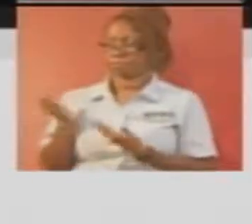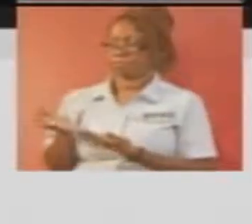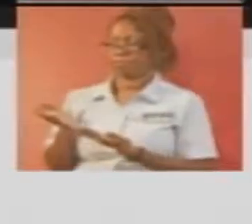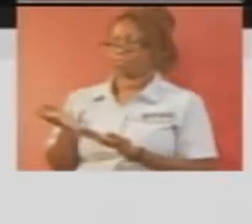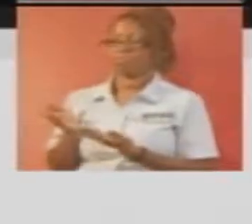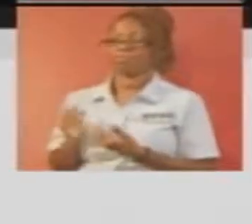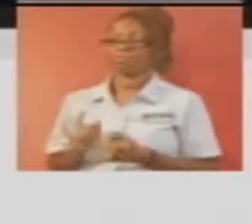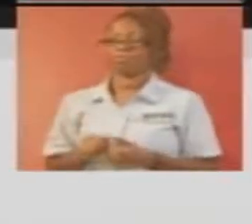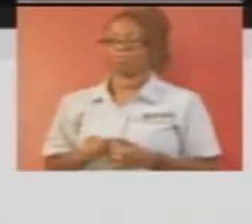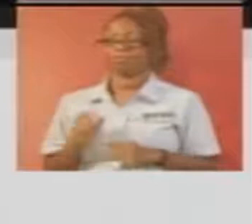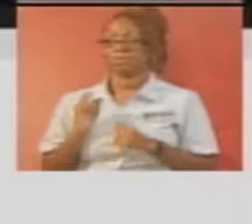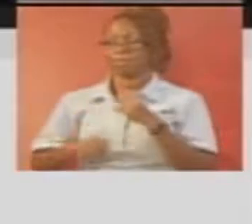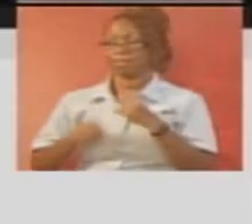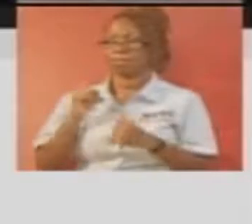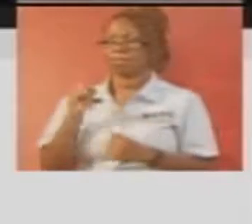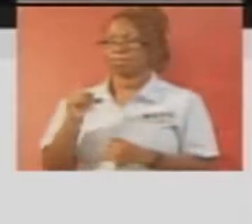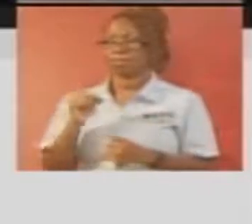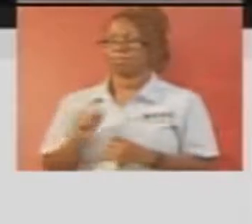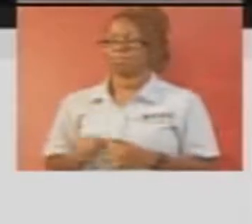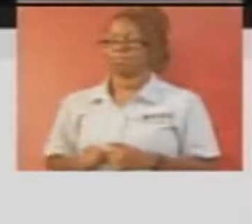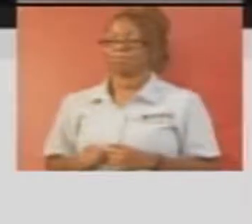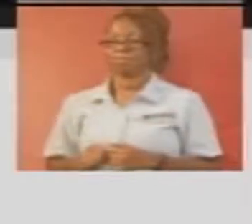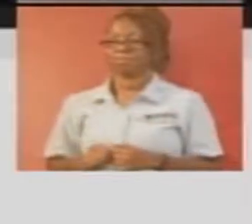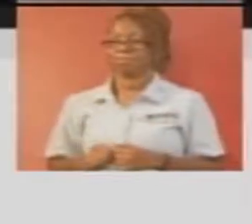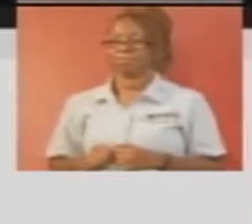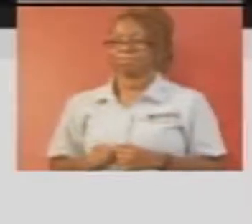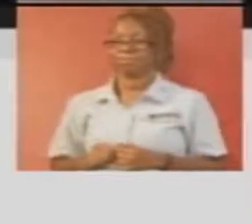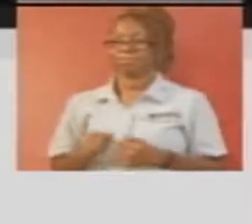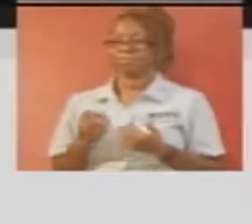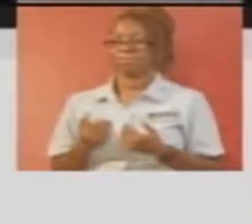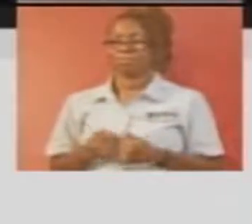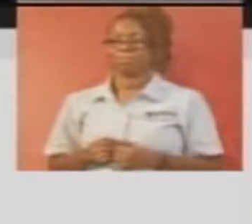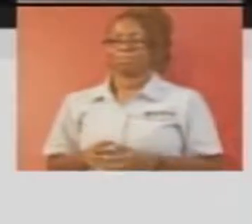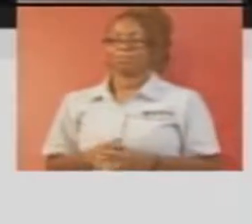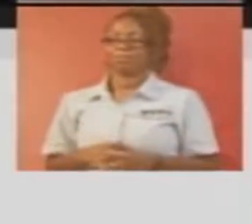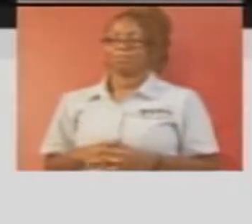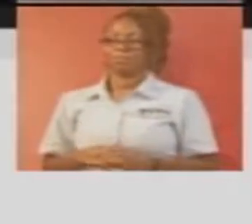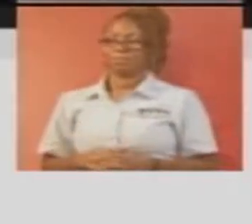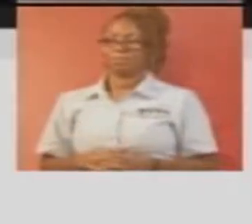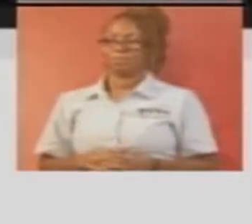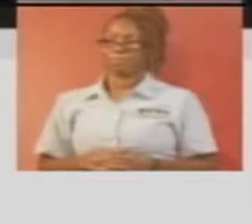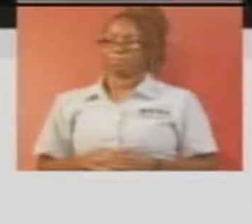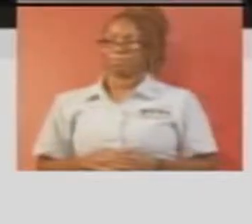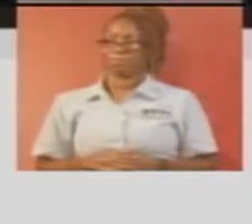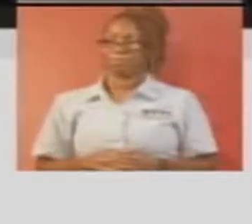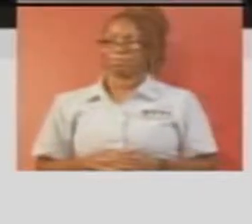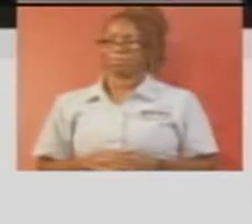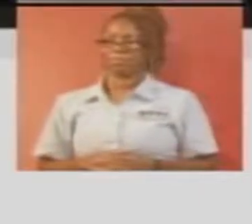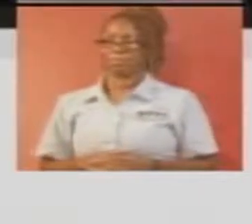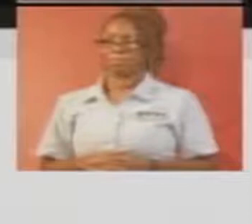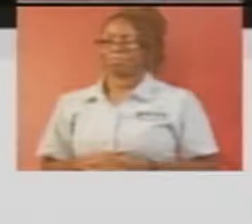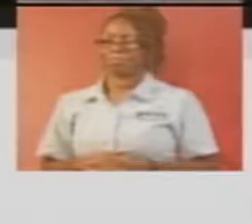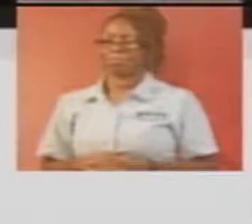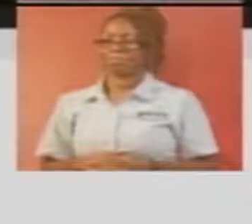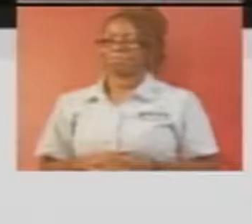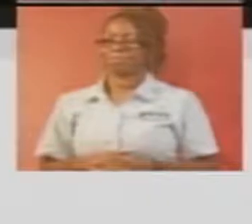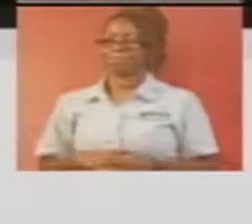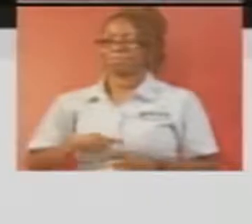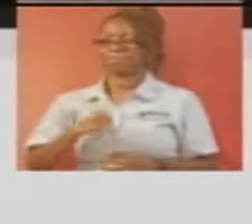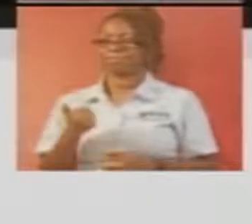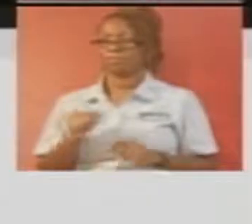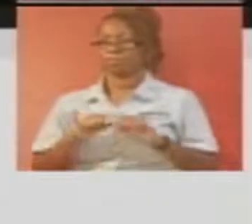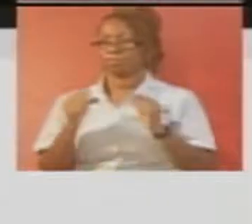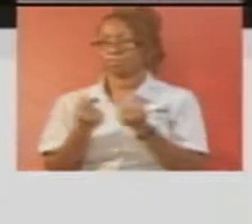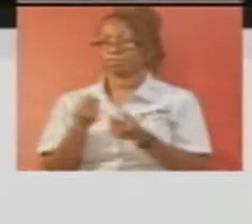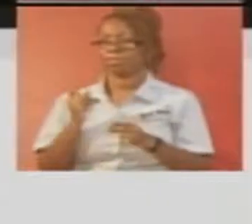the Pfizer and next slide, please. Right, so the Pfizer and Moderna vaccines, those